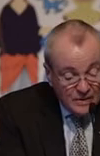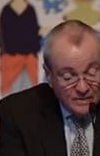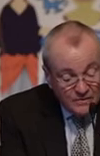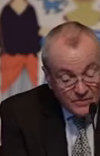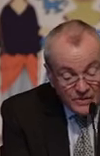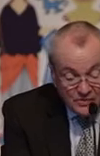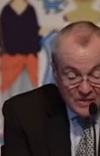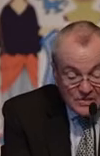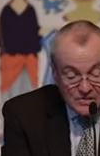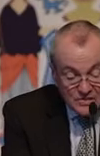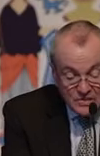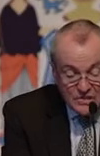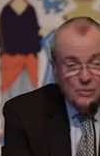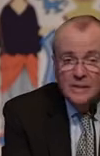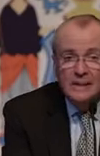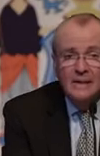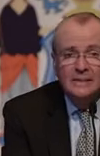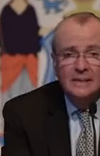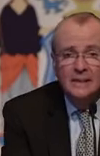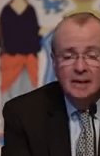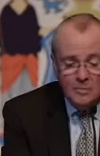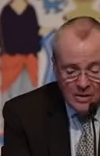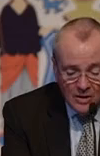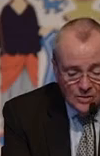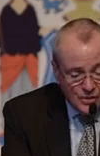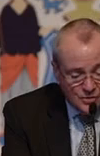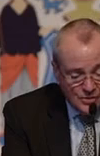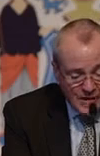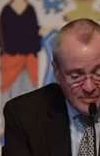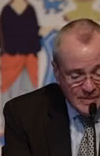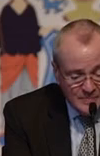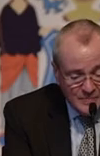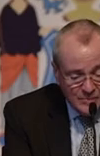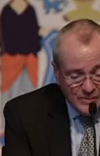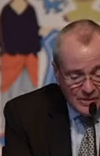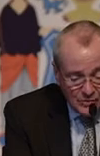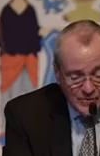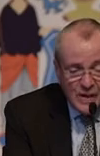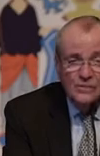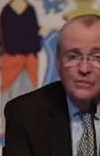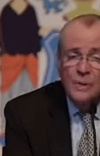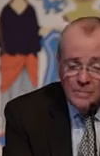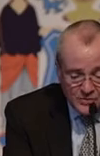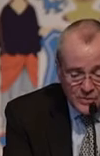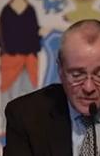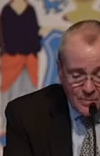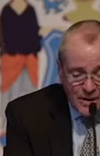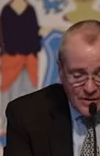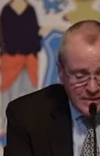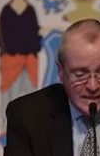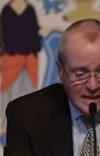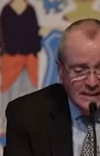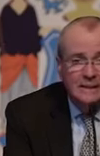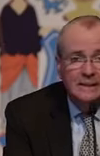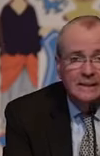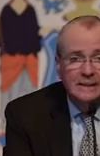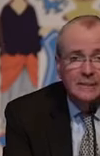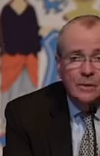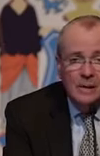less than for these faces to still be counted among our New Jersey family. But these are the faces we must remember every